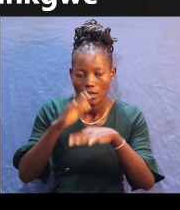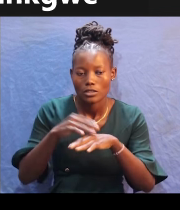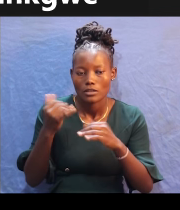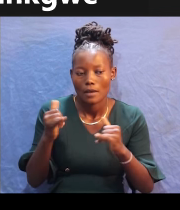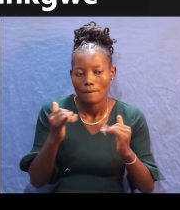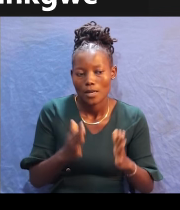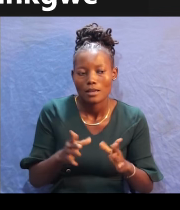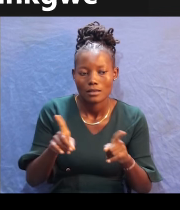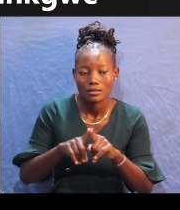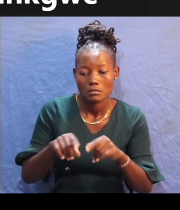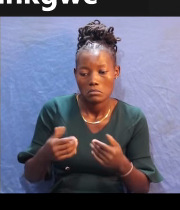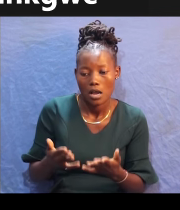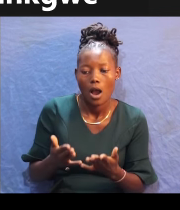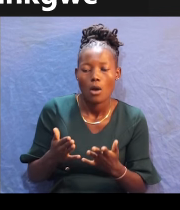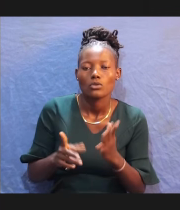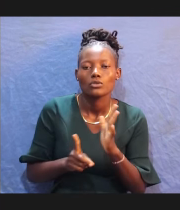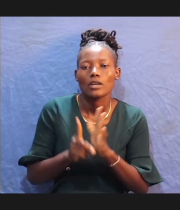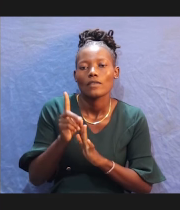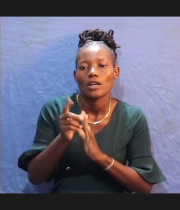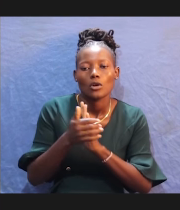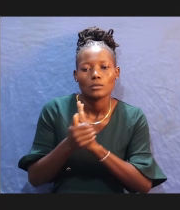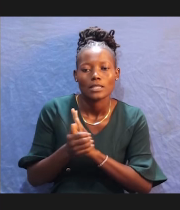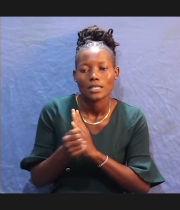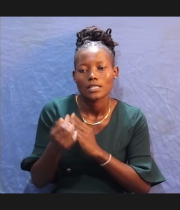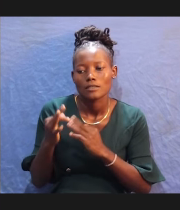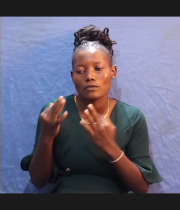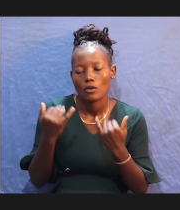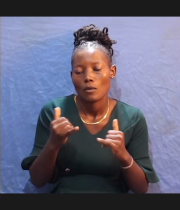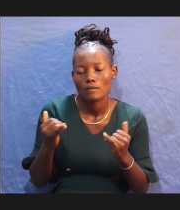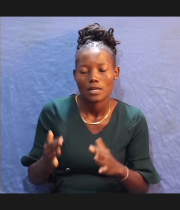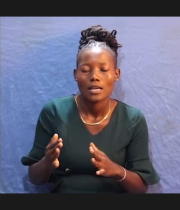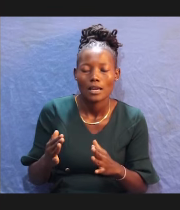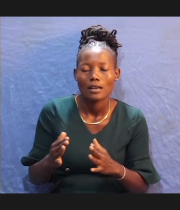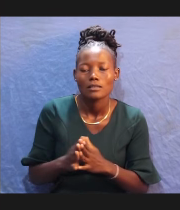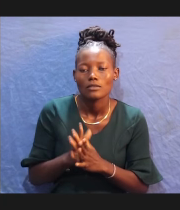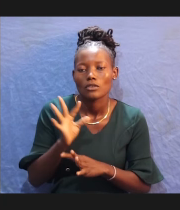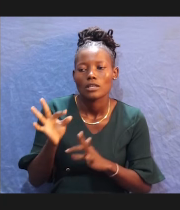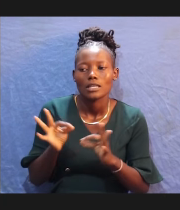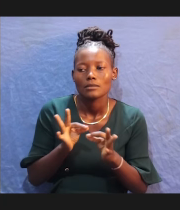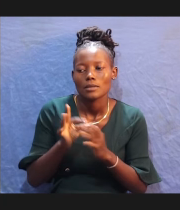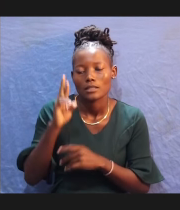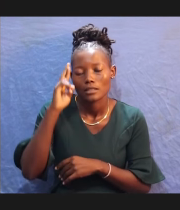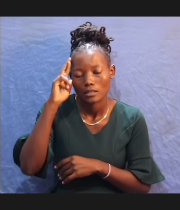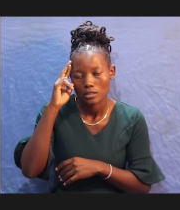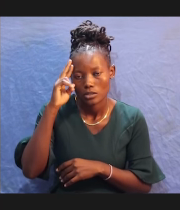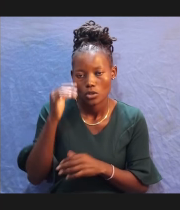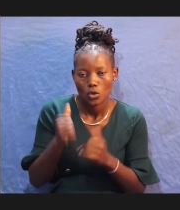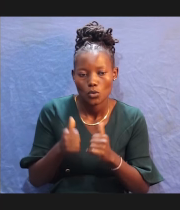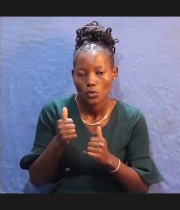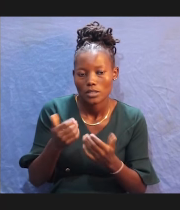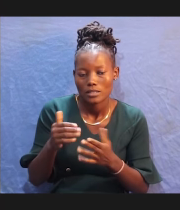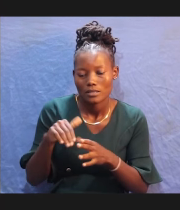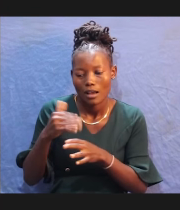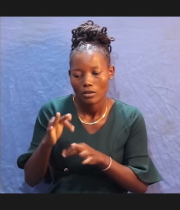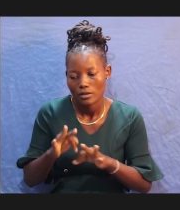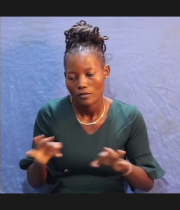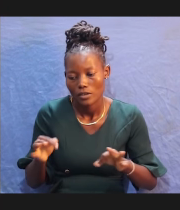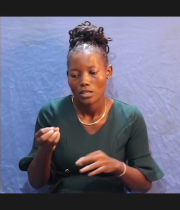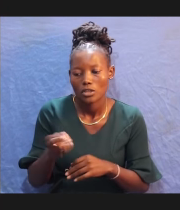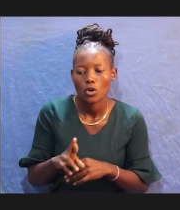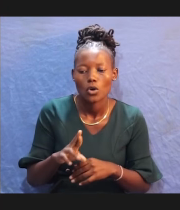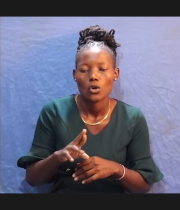develop their skills for a certain purpose that is either on the field or outside of the